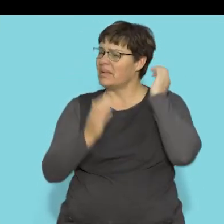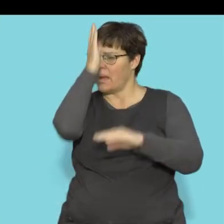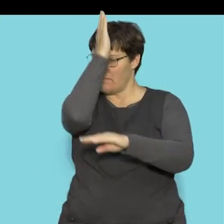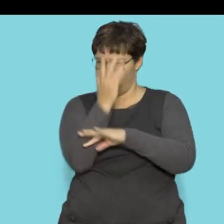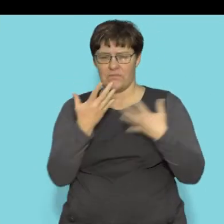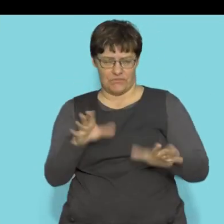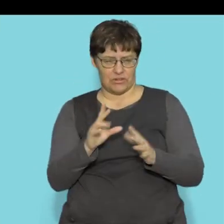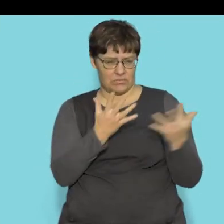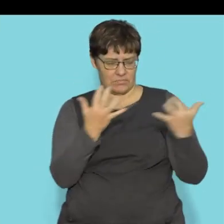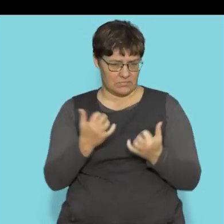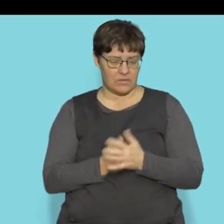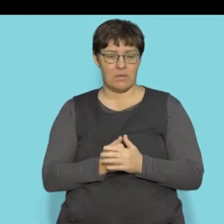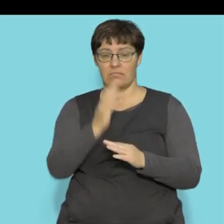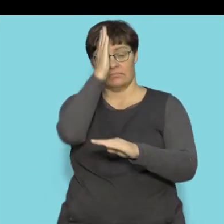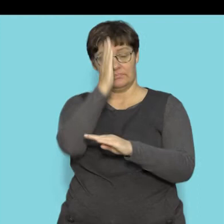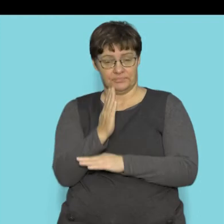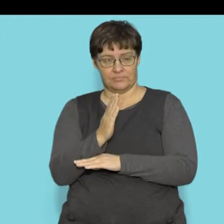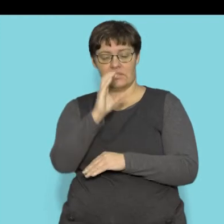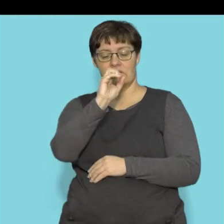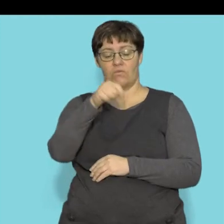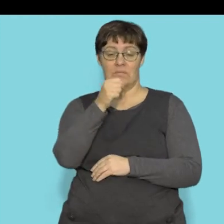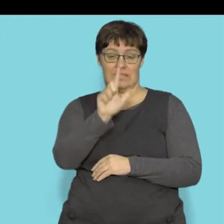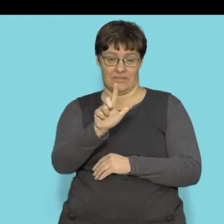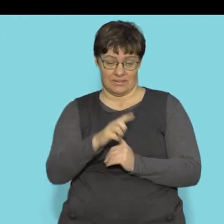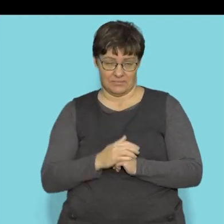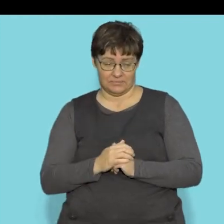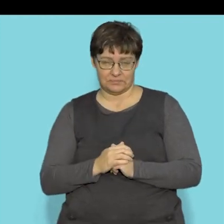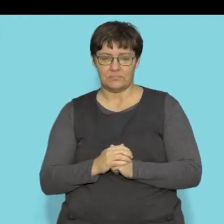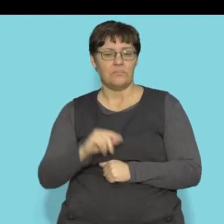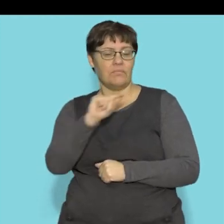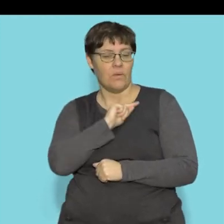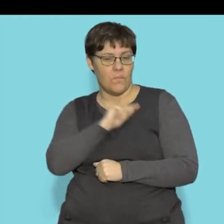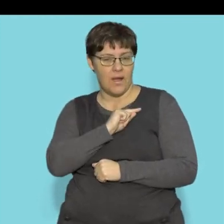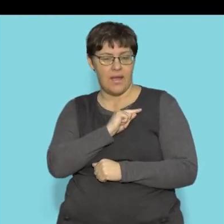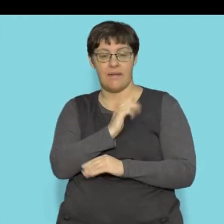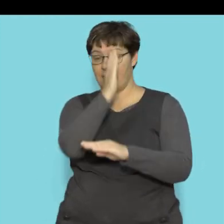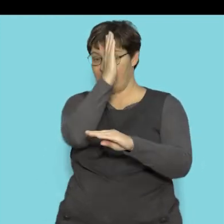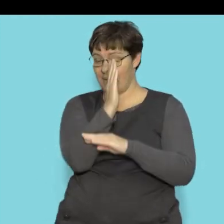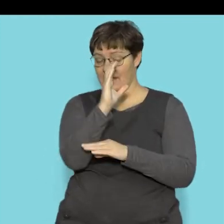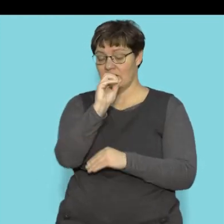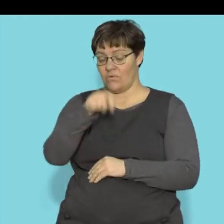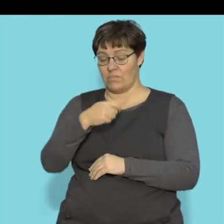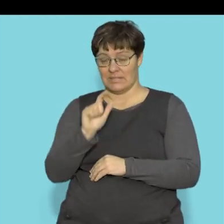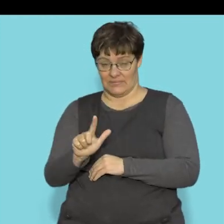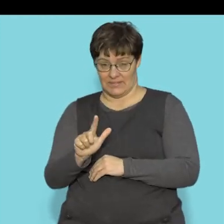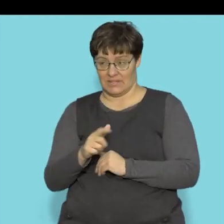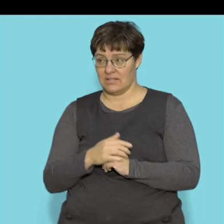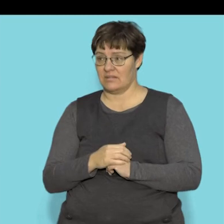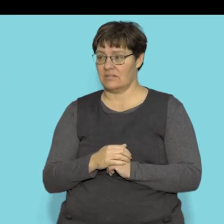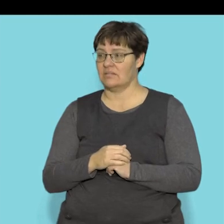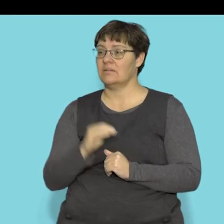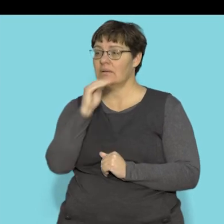perpendicular height. So I know that my perpendicular height is 0,7, but because my perpendicular height is